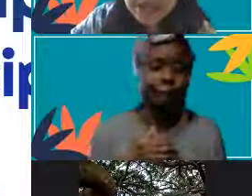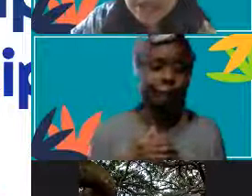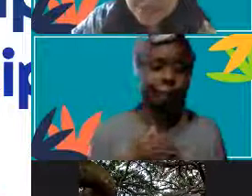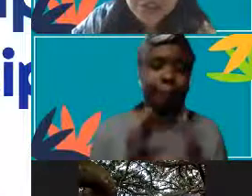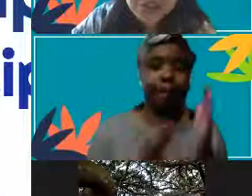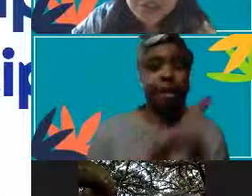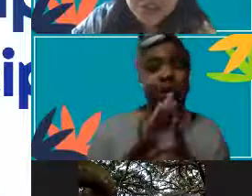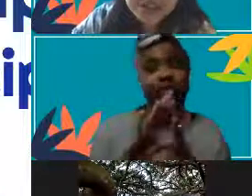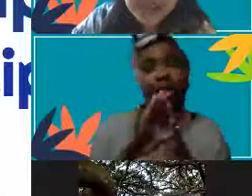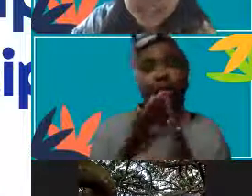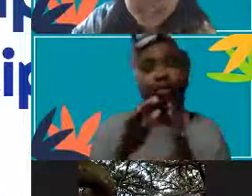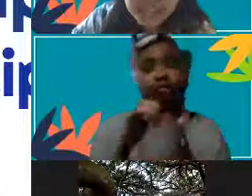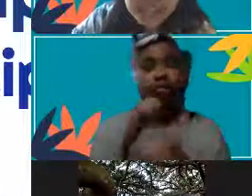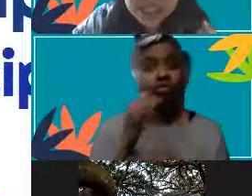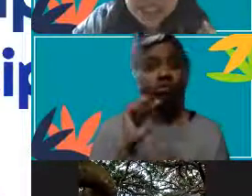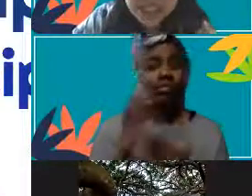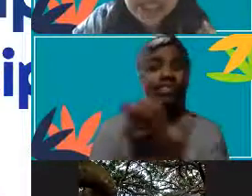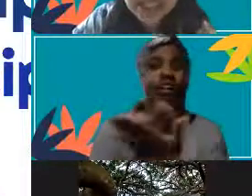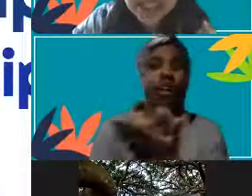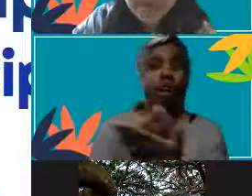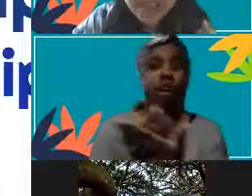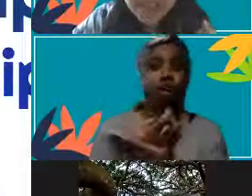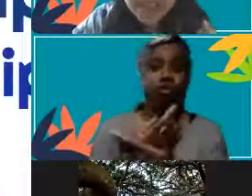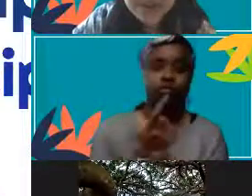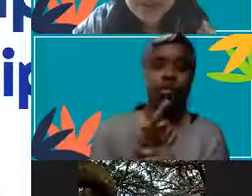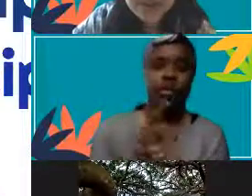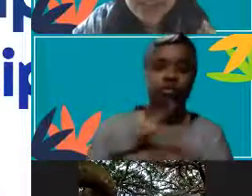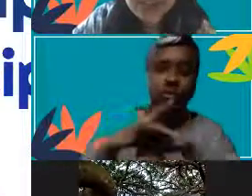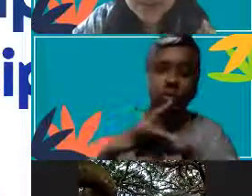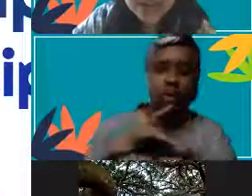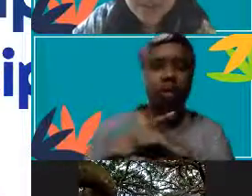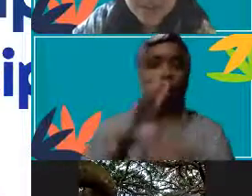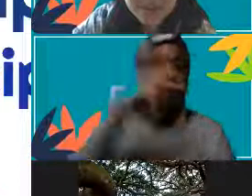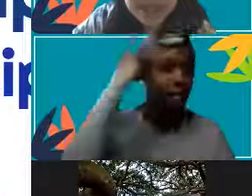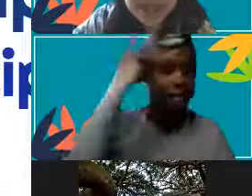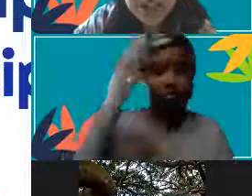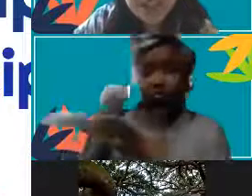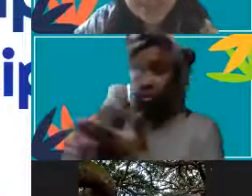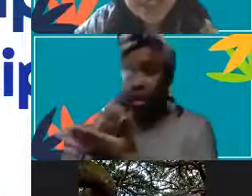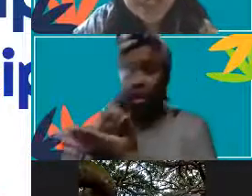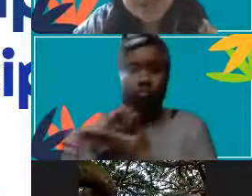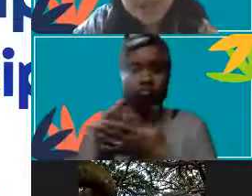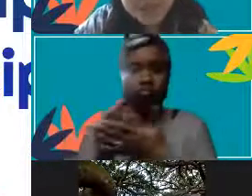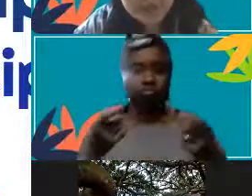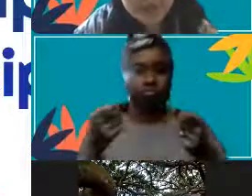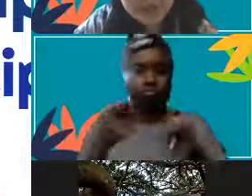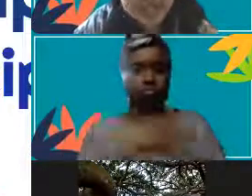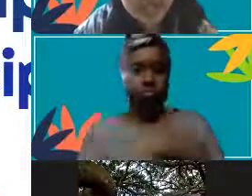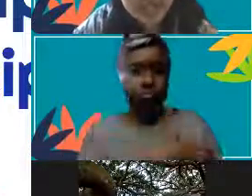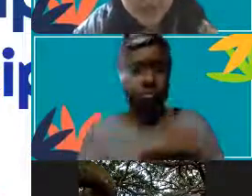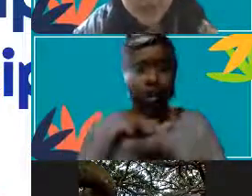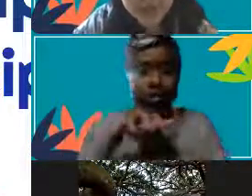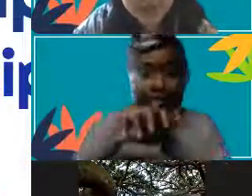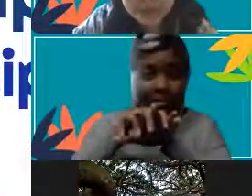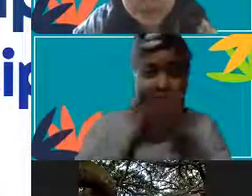right relationship with people in the planet, and inside the political and economic autonomy of Indigenous people, women, and